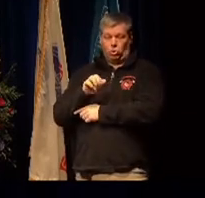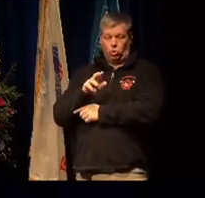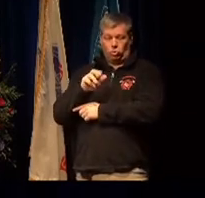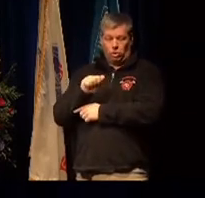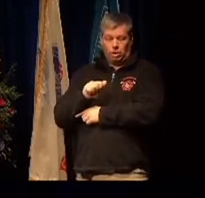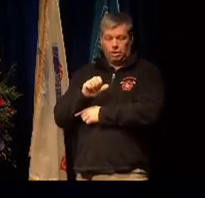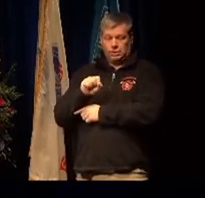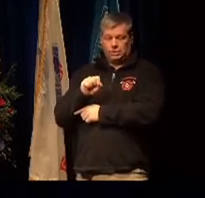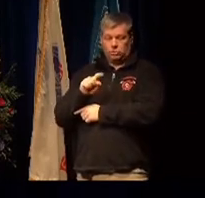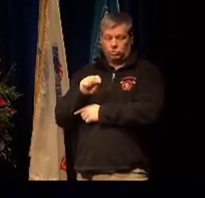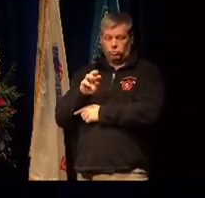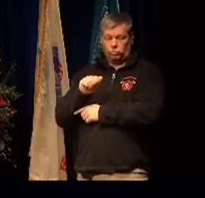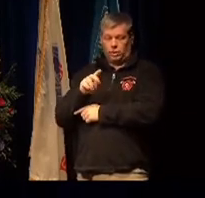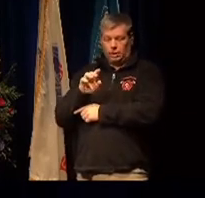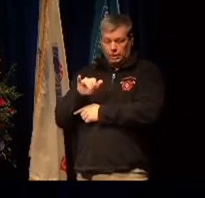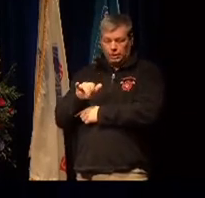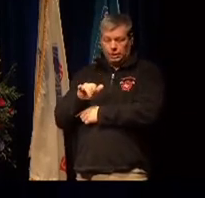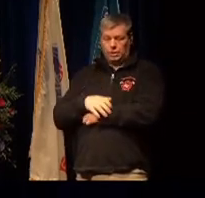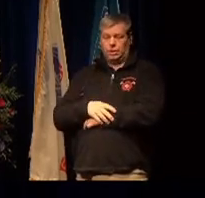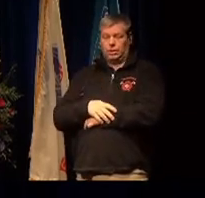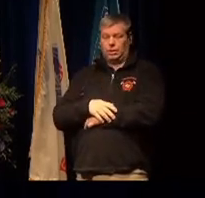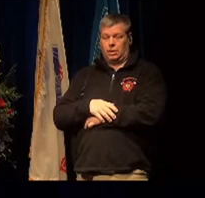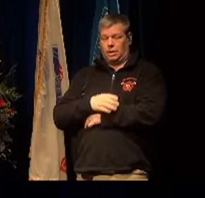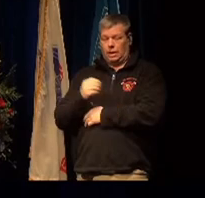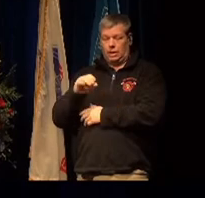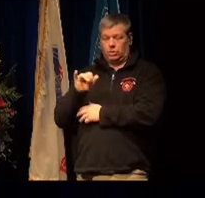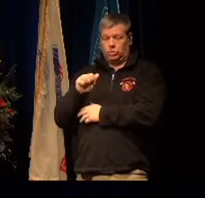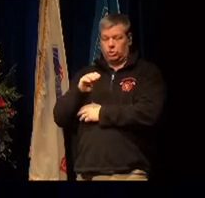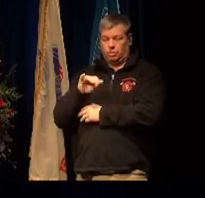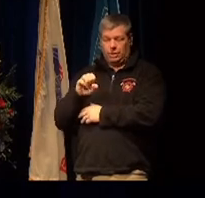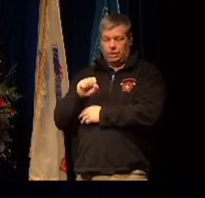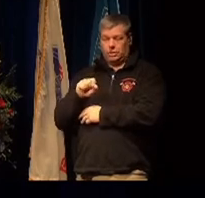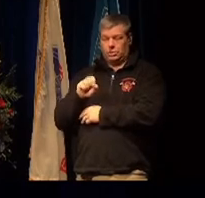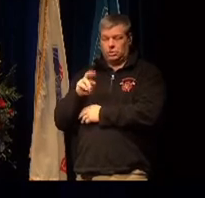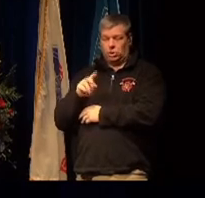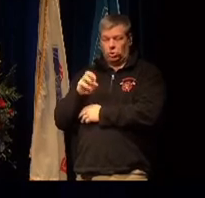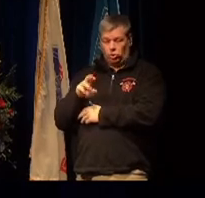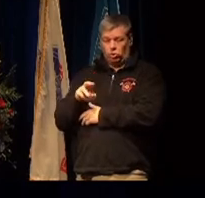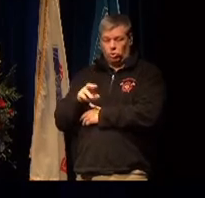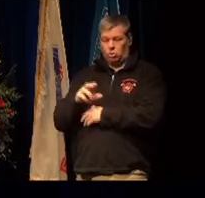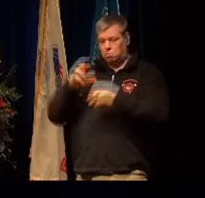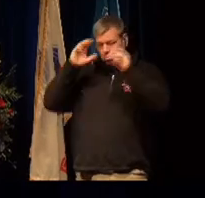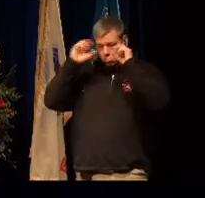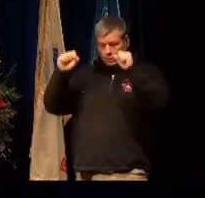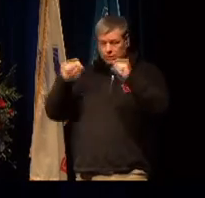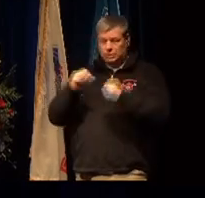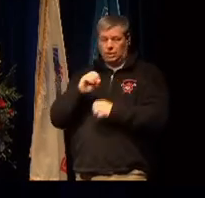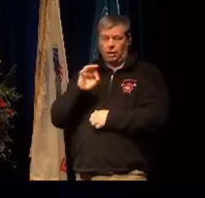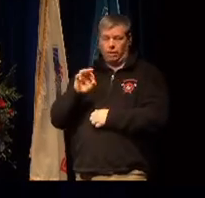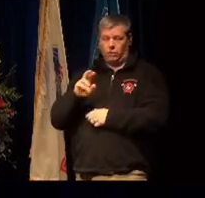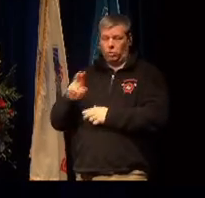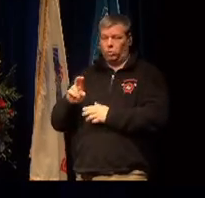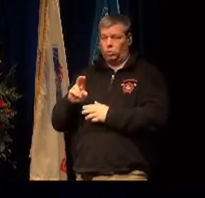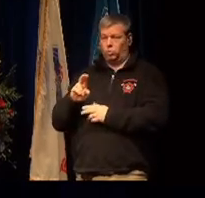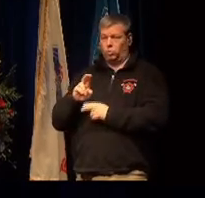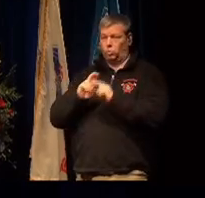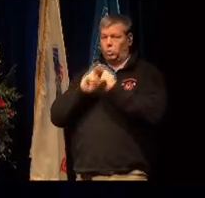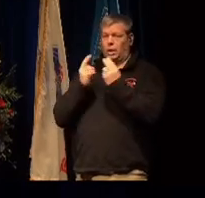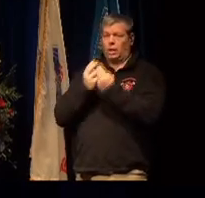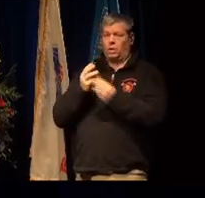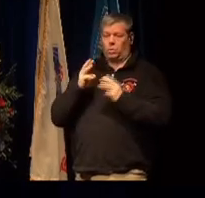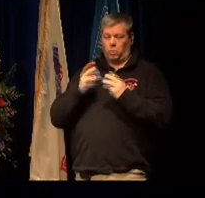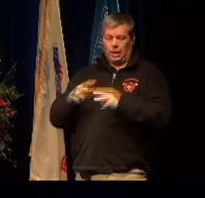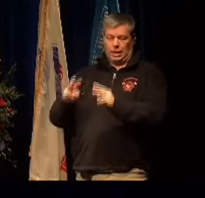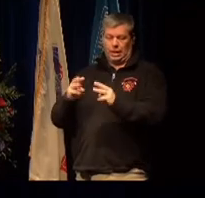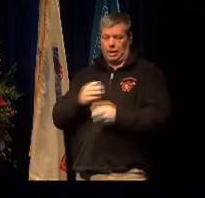Greater Rochester, and Laura Stradley, the executive director of the Veterans Outreach. Thank you for your help in all